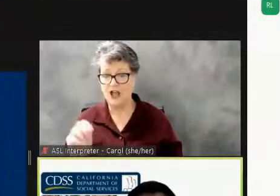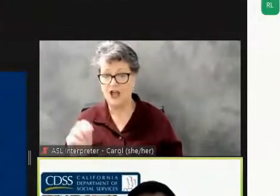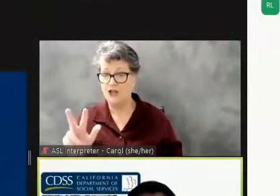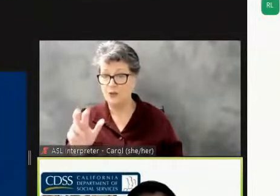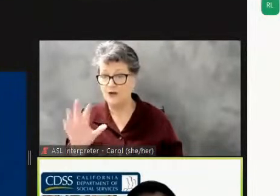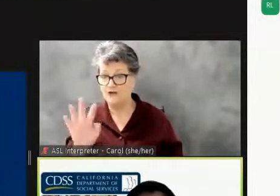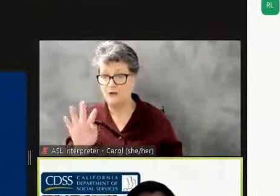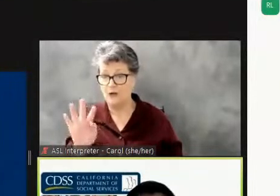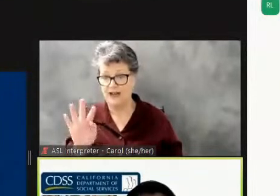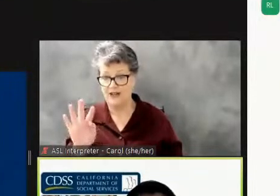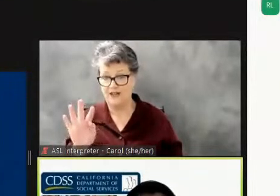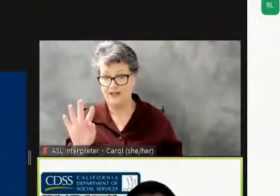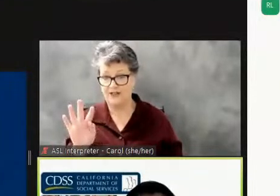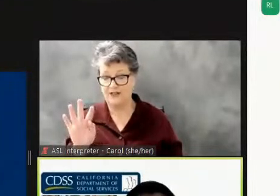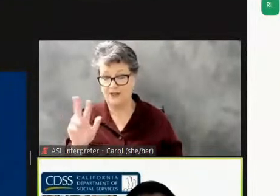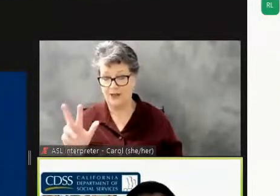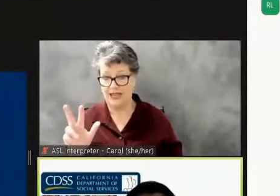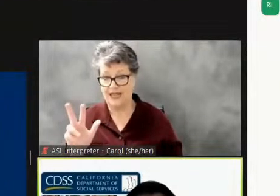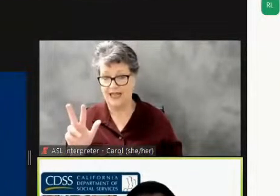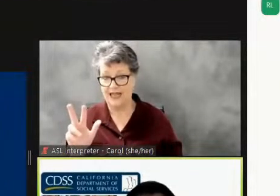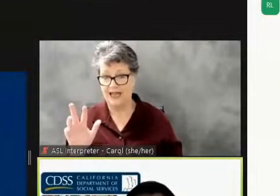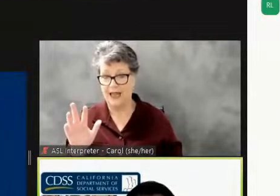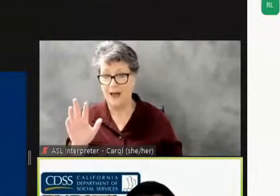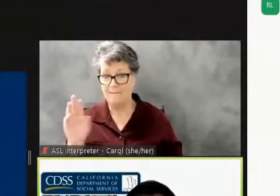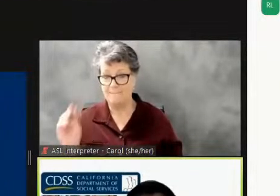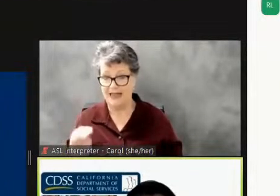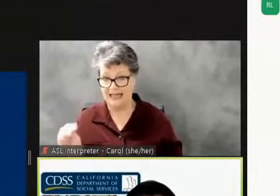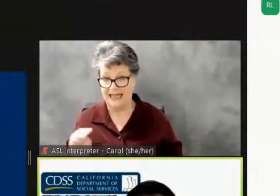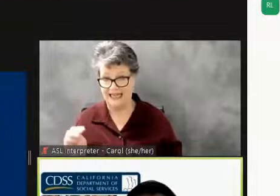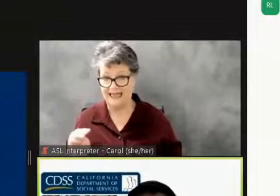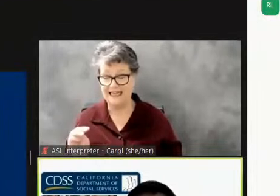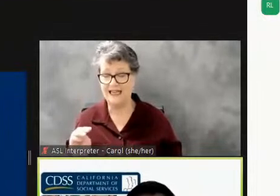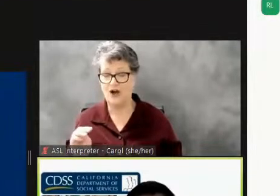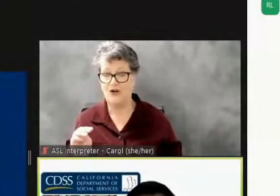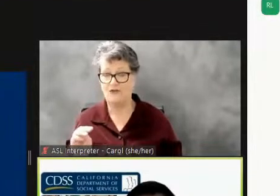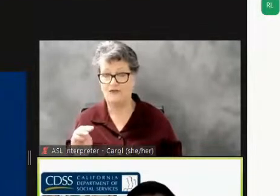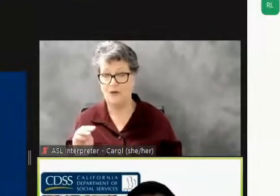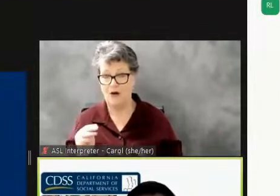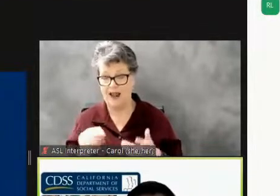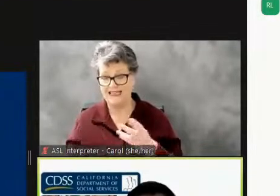$363 million for supplemental rate payments.